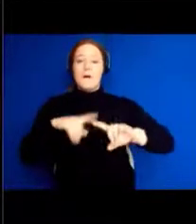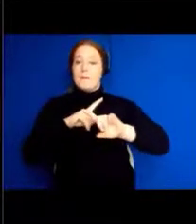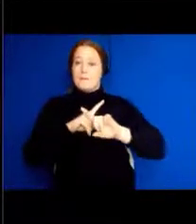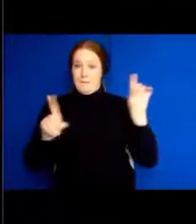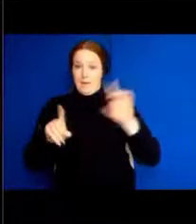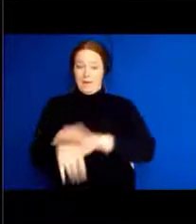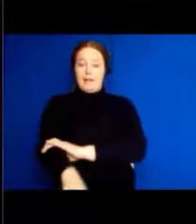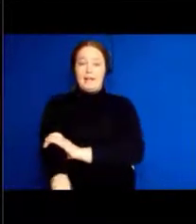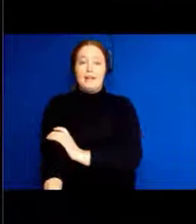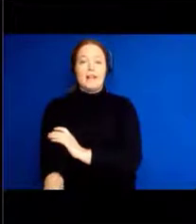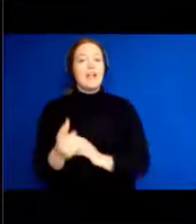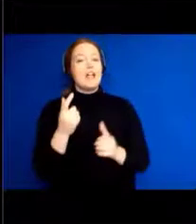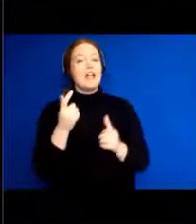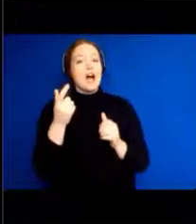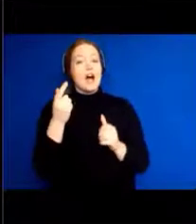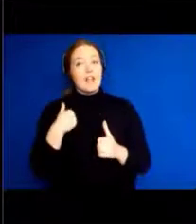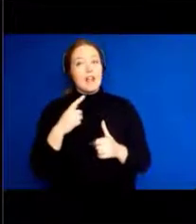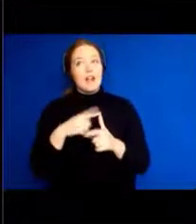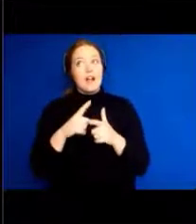all my products.